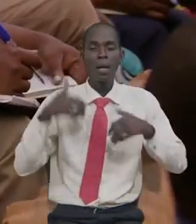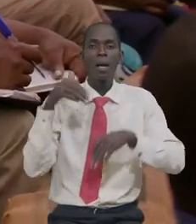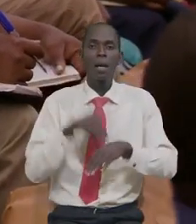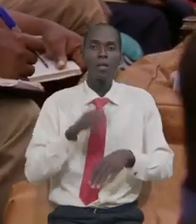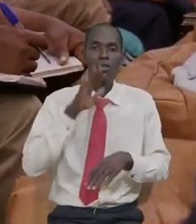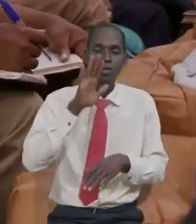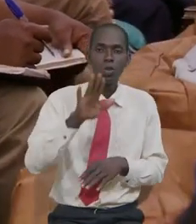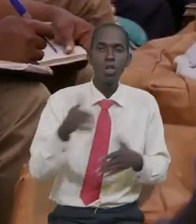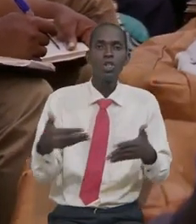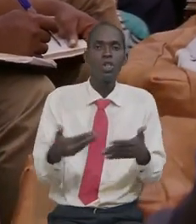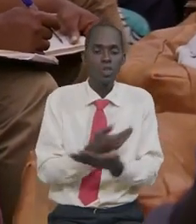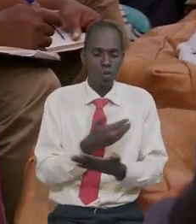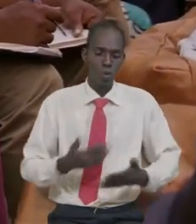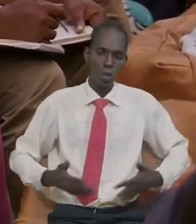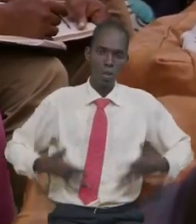Your new